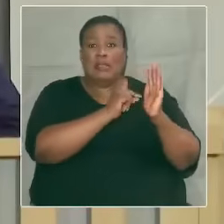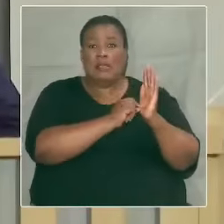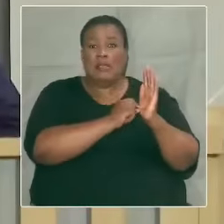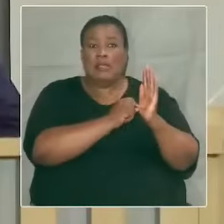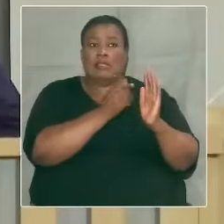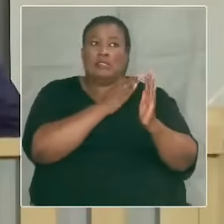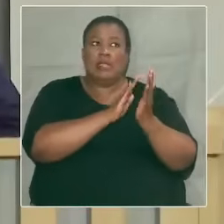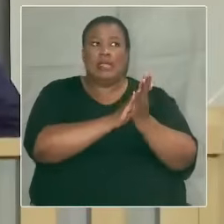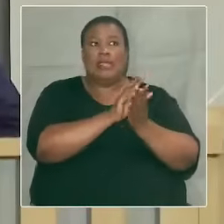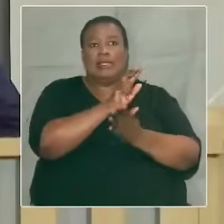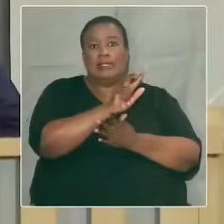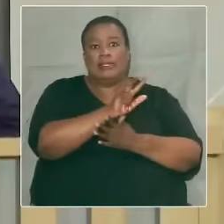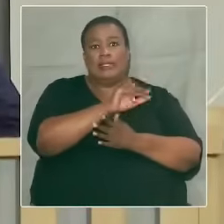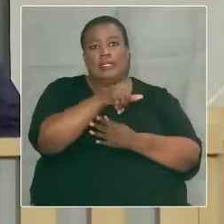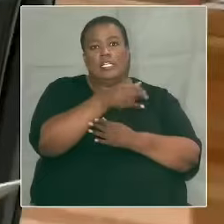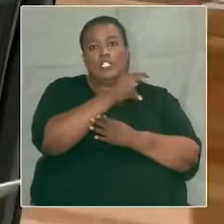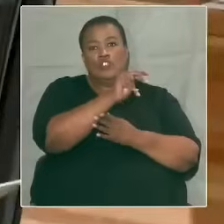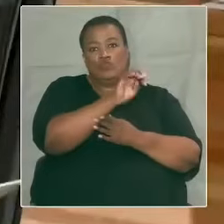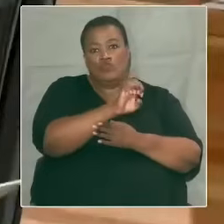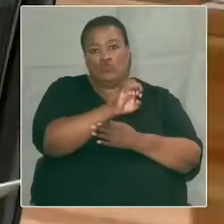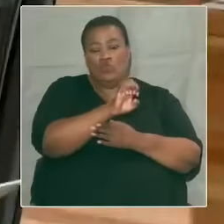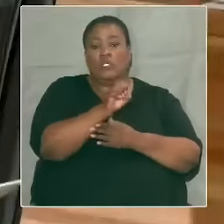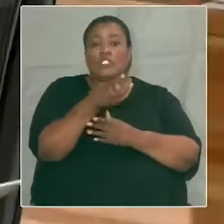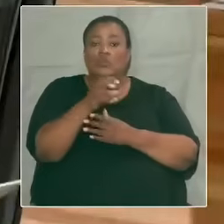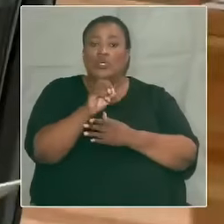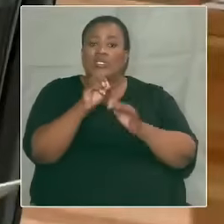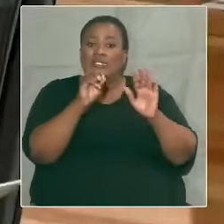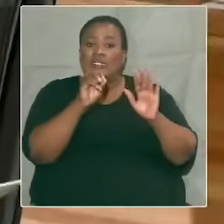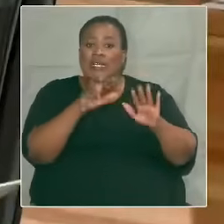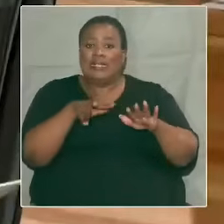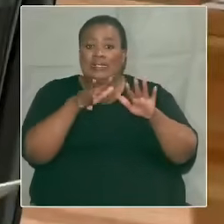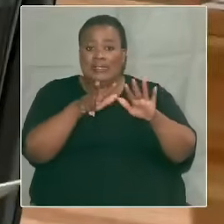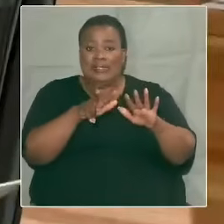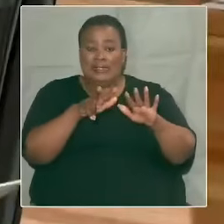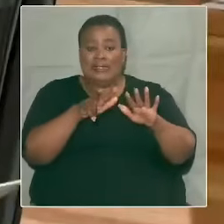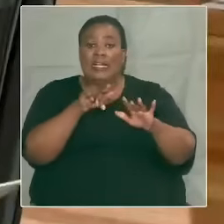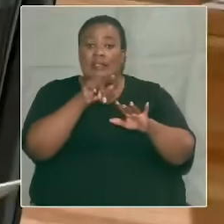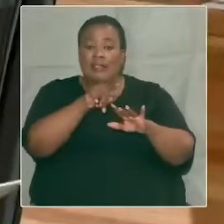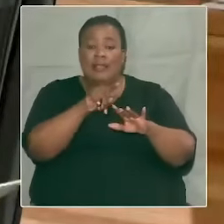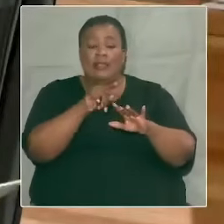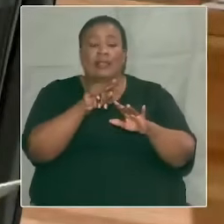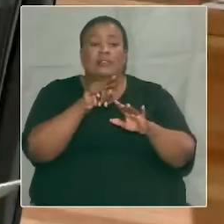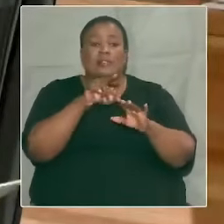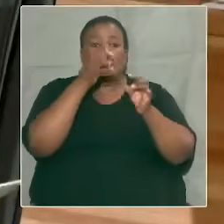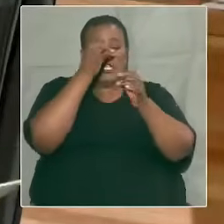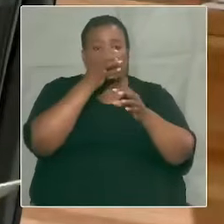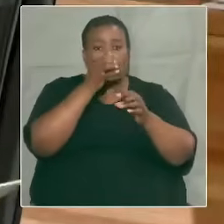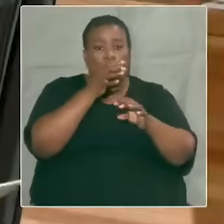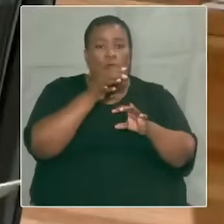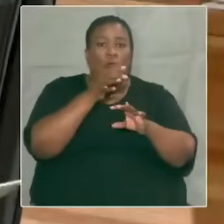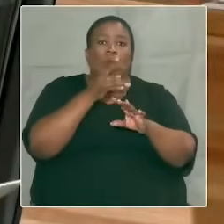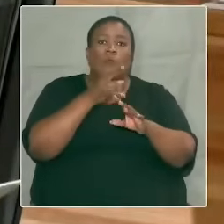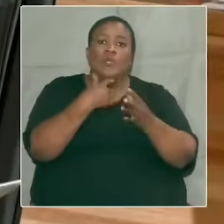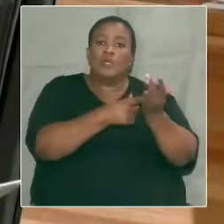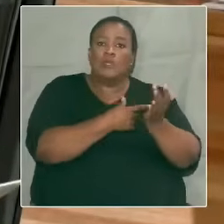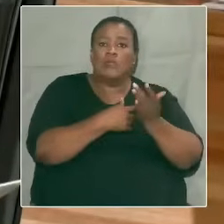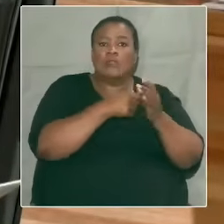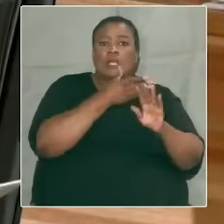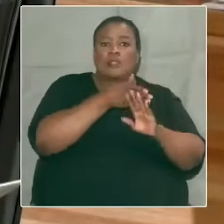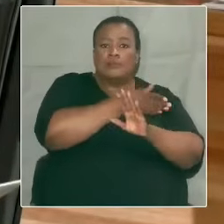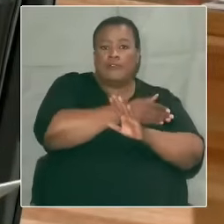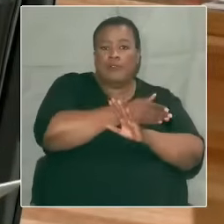2018, and that is the plan that we initially dealt with earlier, that information note. You recall SFM 2.